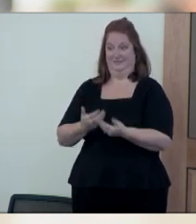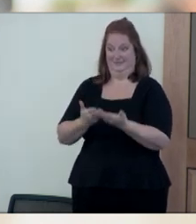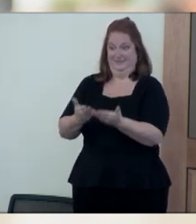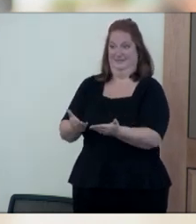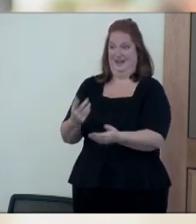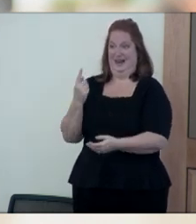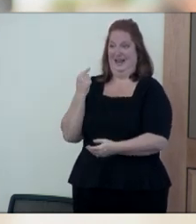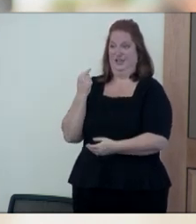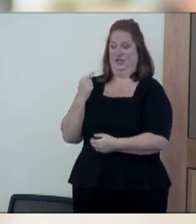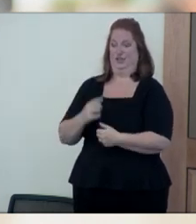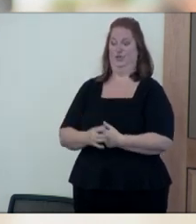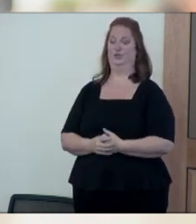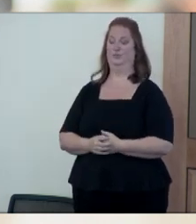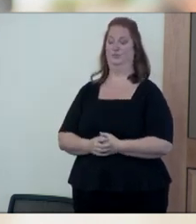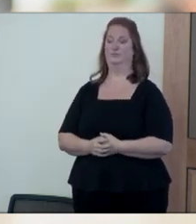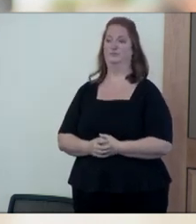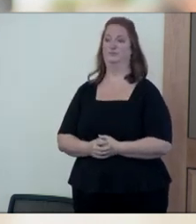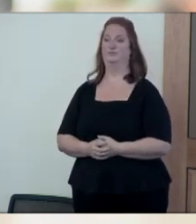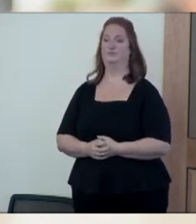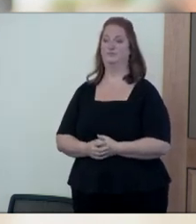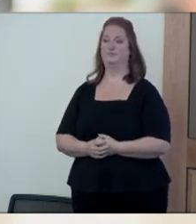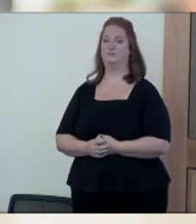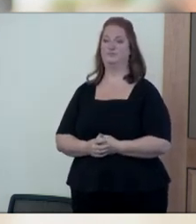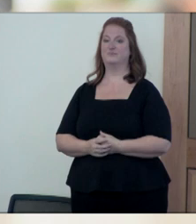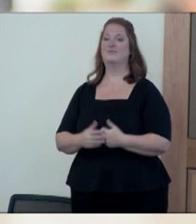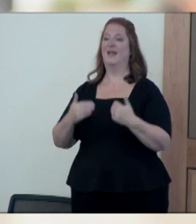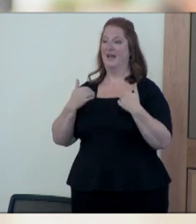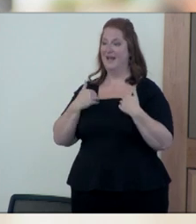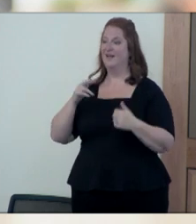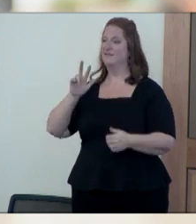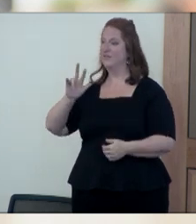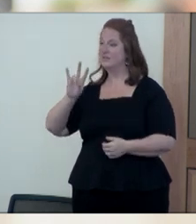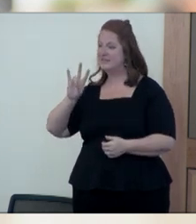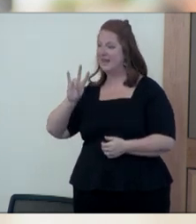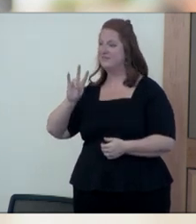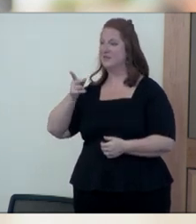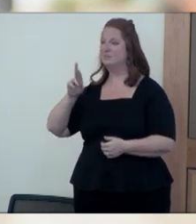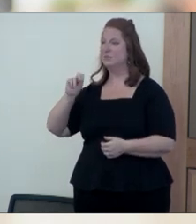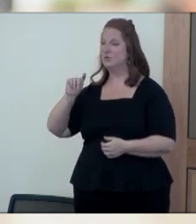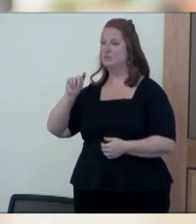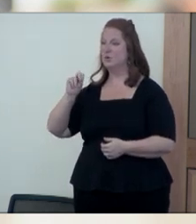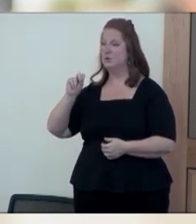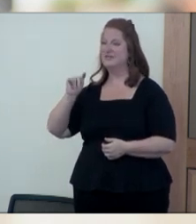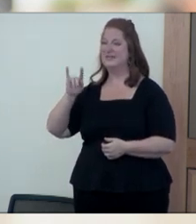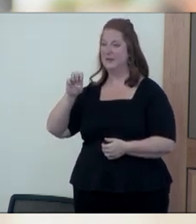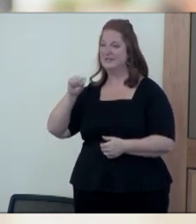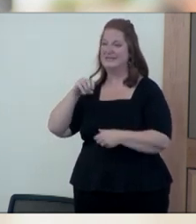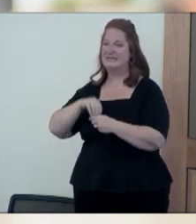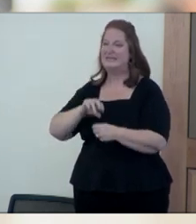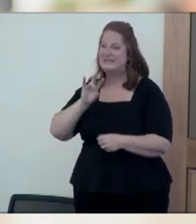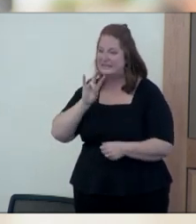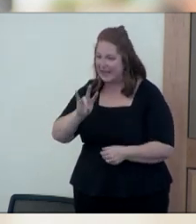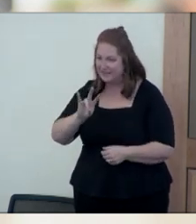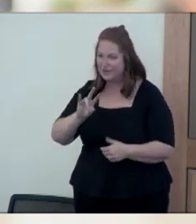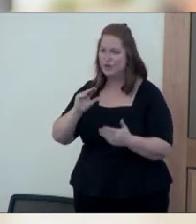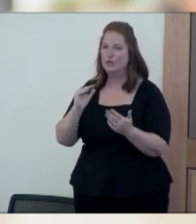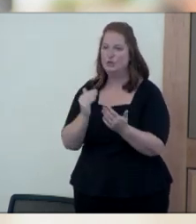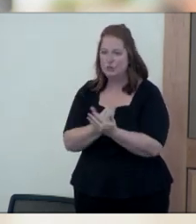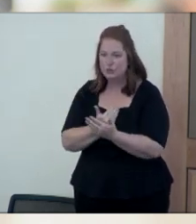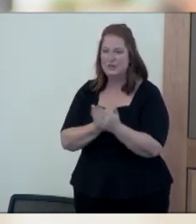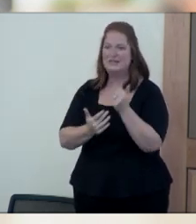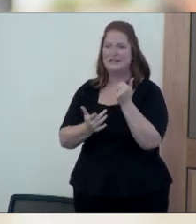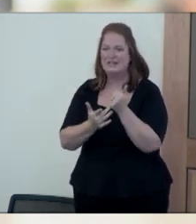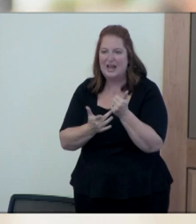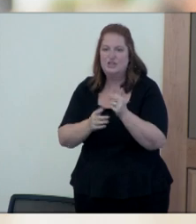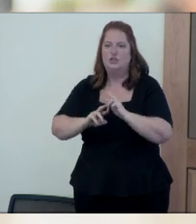year. We already have 37 prototypes and seven new technologies that are ready